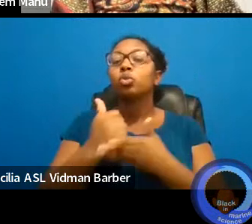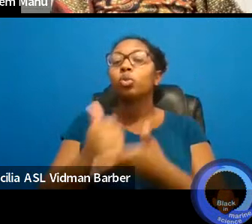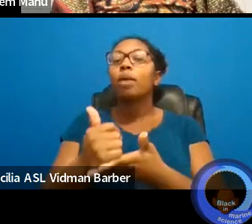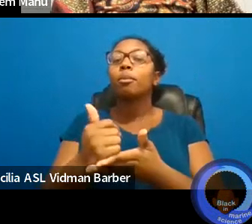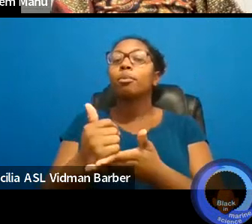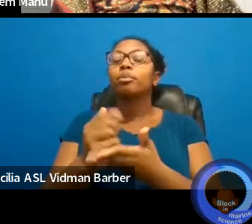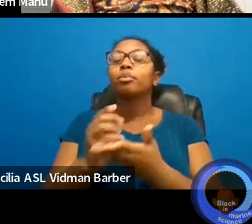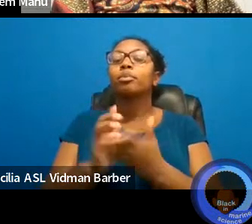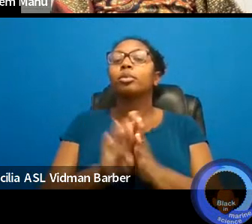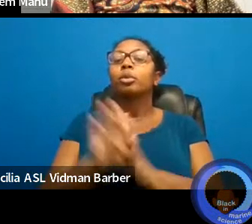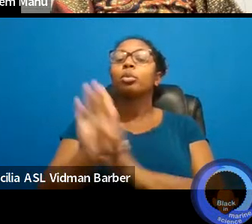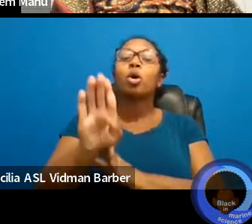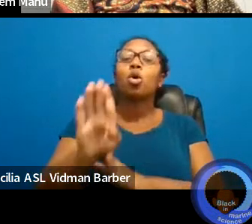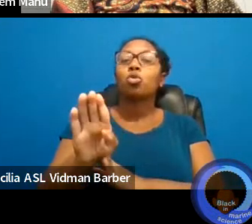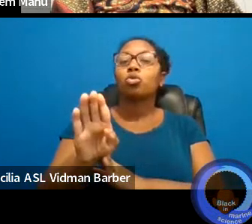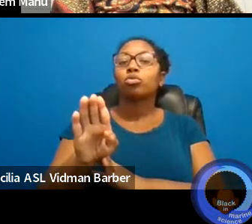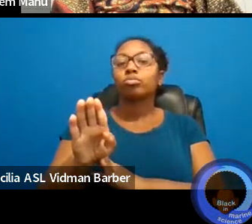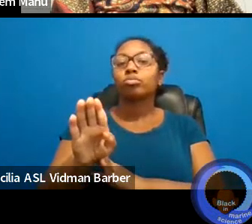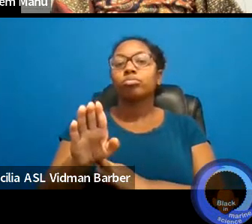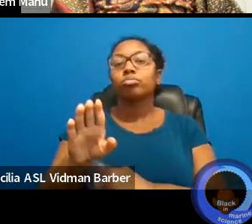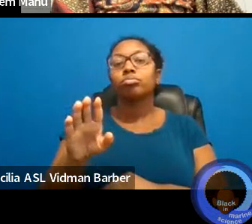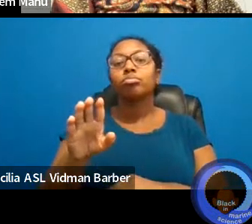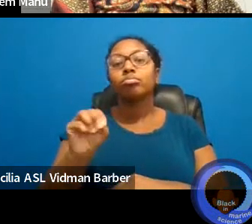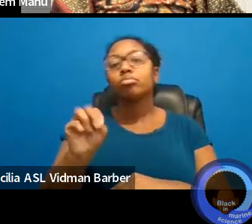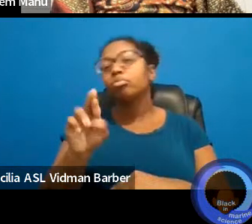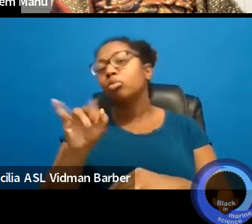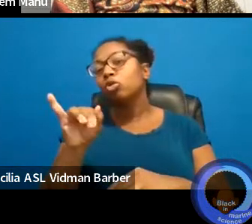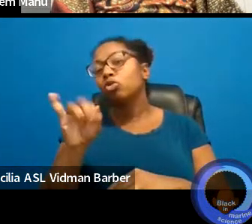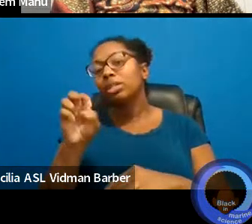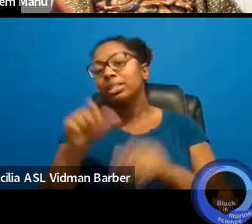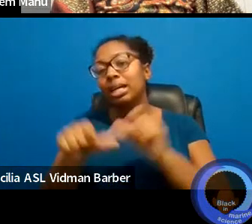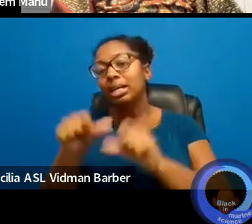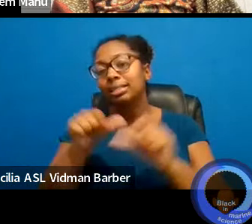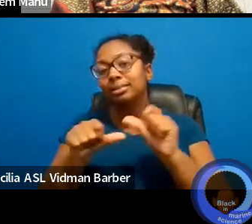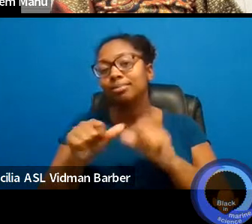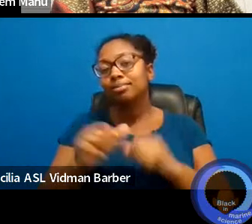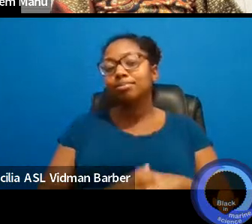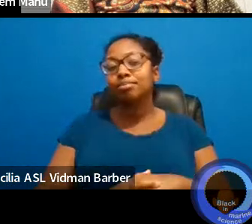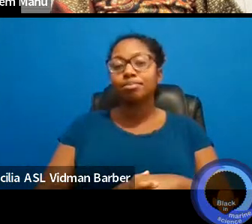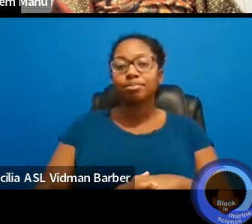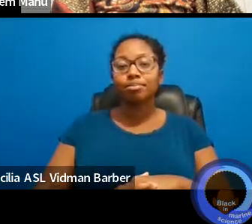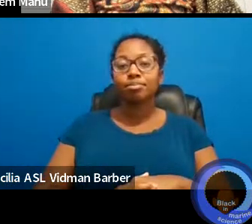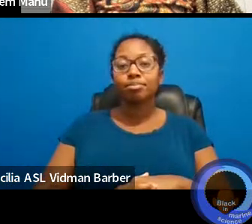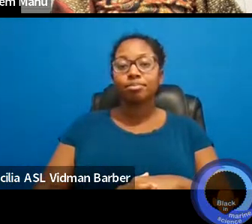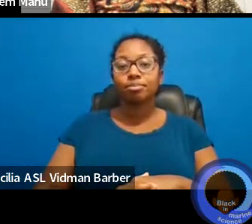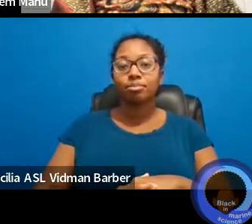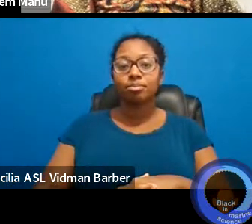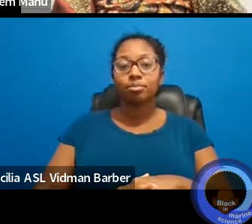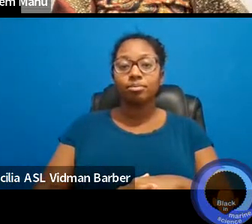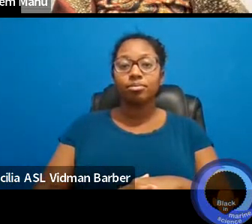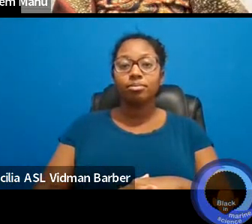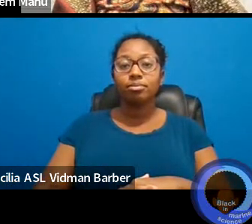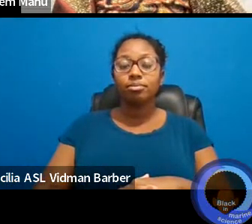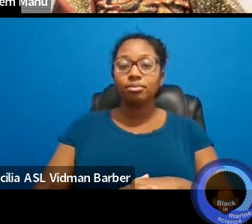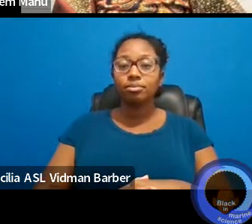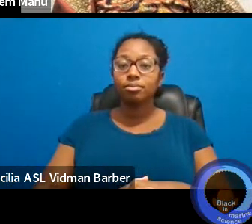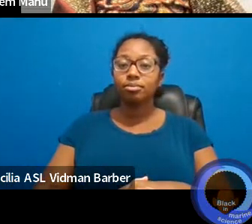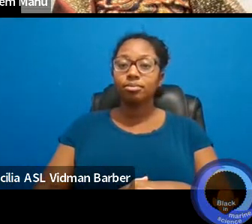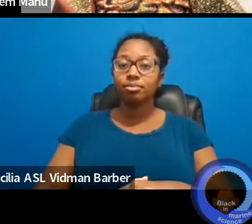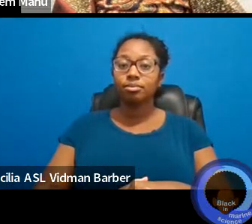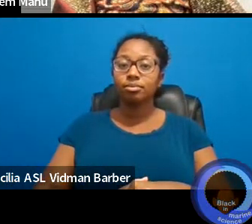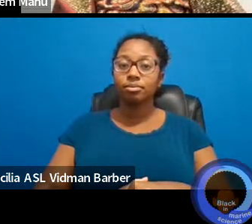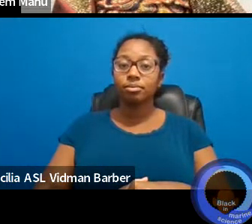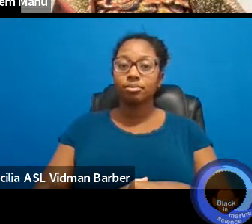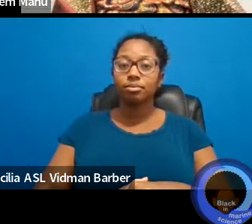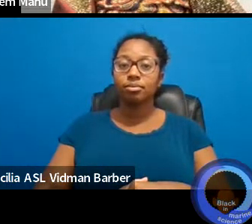marine sciences in West Africa. Personally, I'm working on starting an organization. I actually have the name,